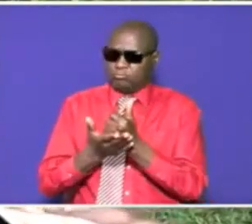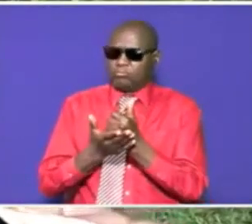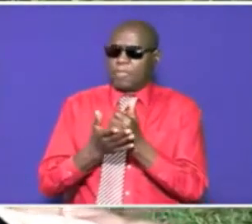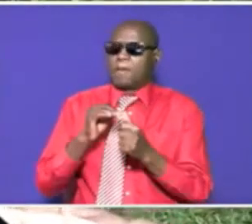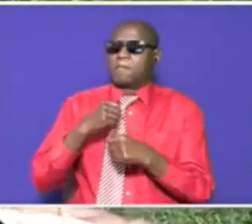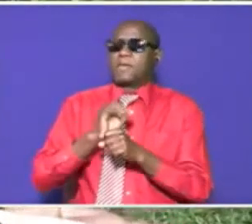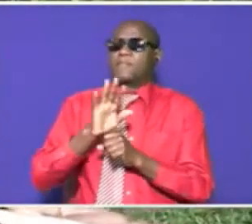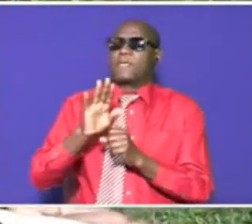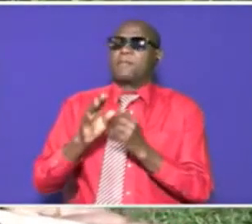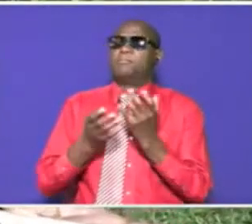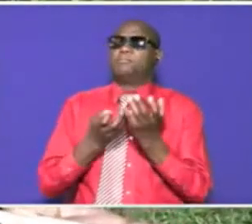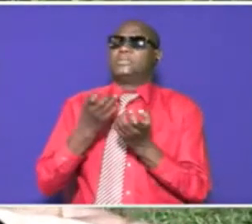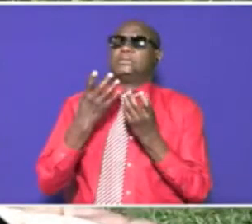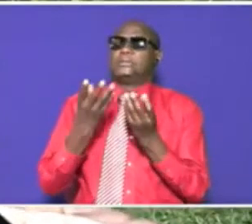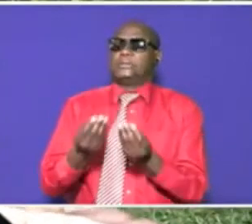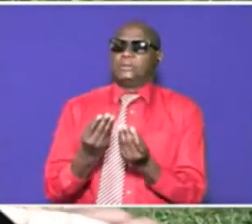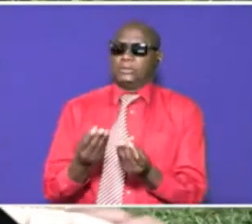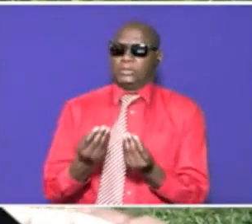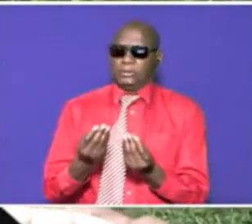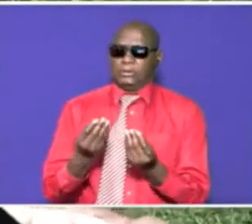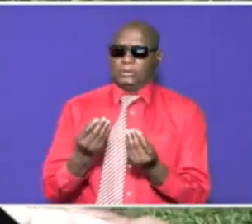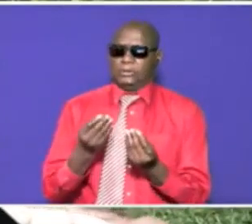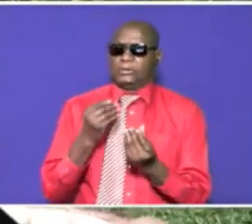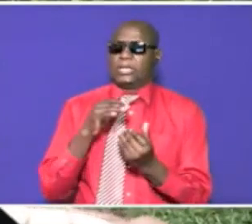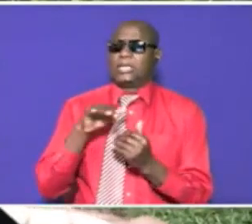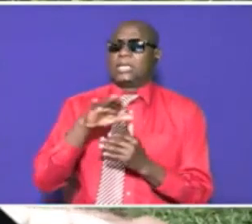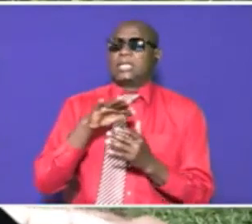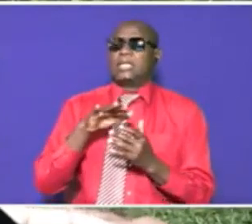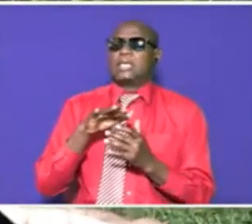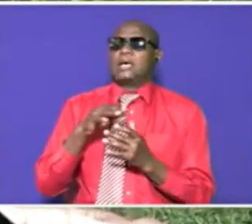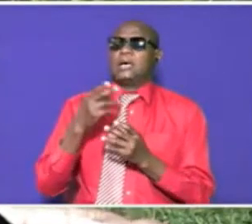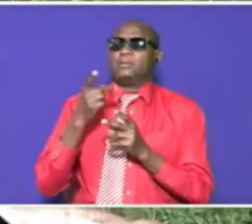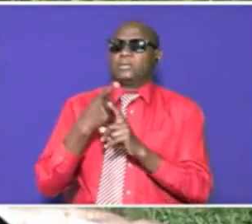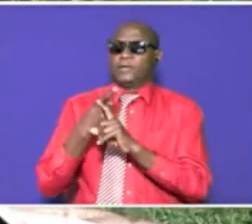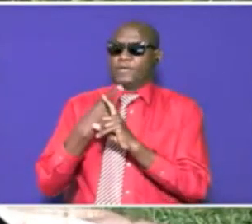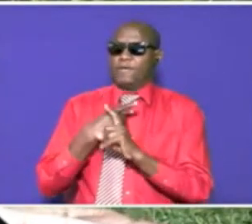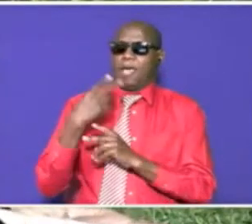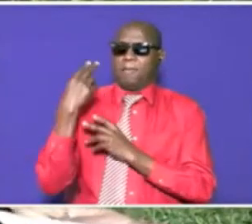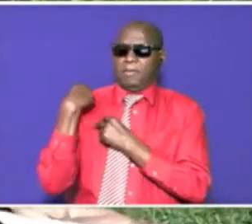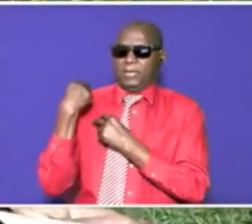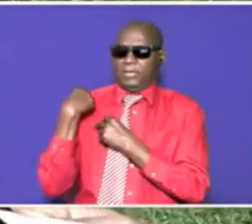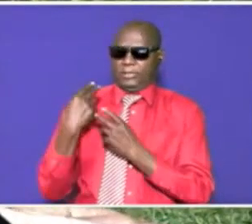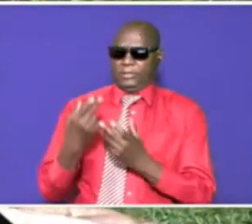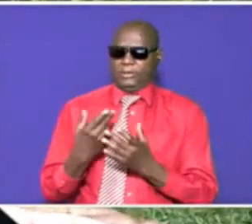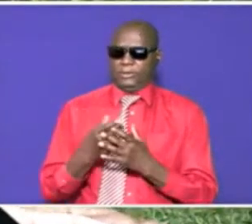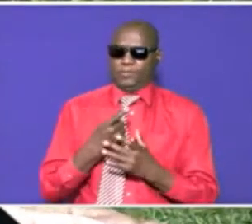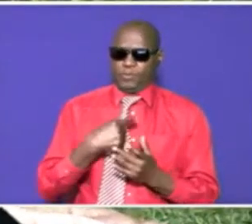their businesses easier in terms of the various mandates